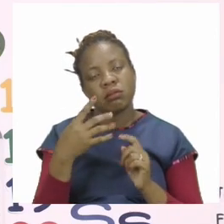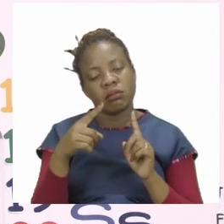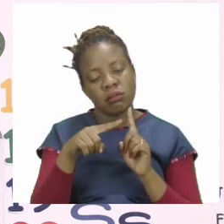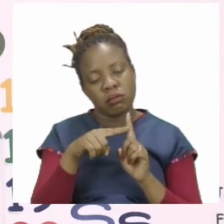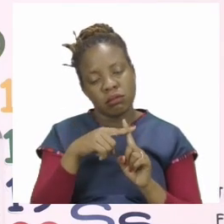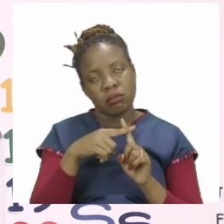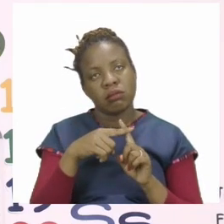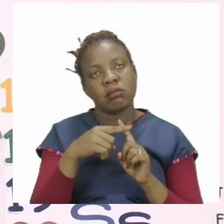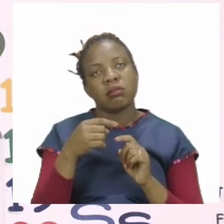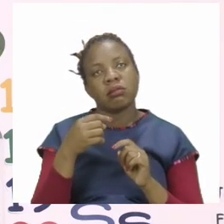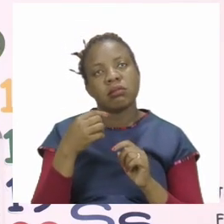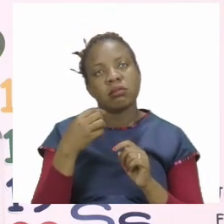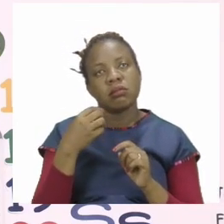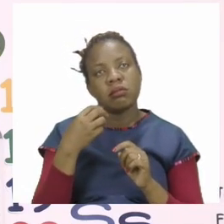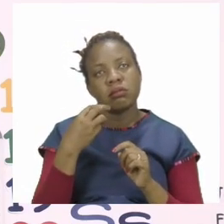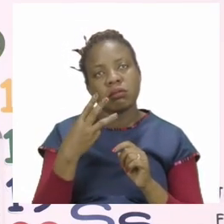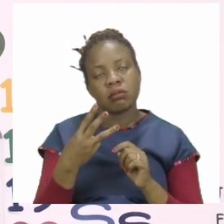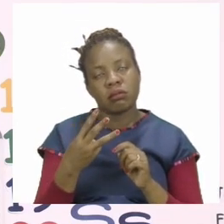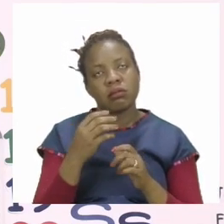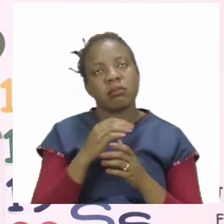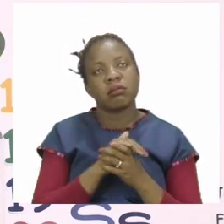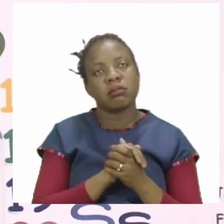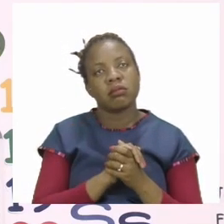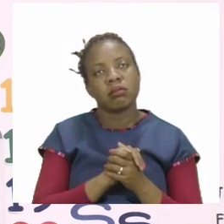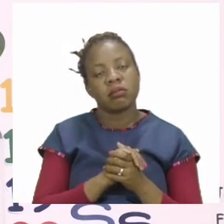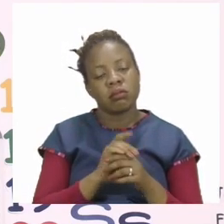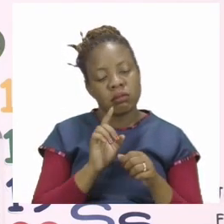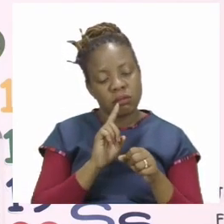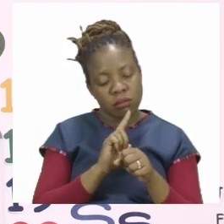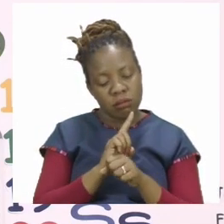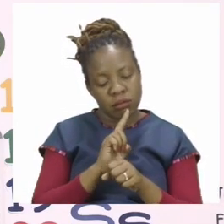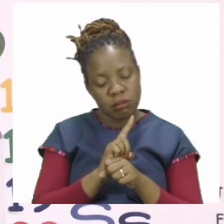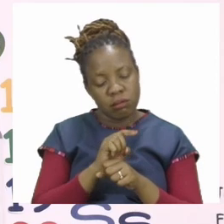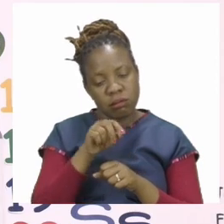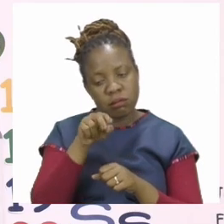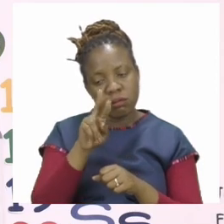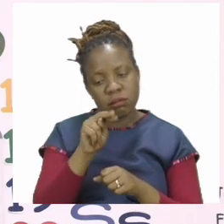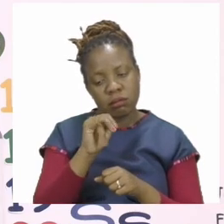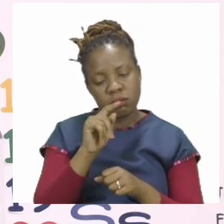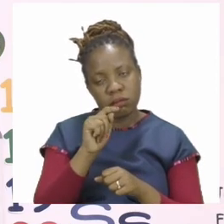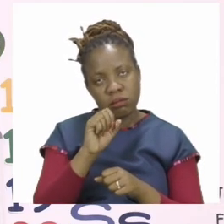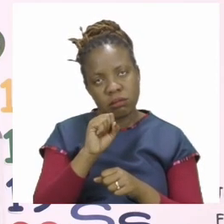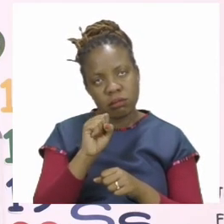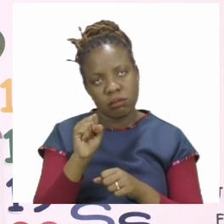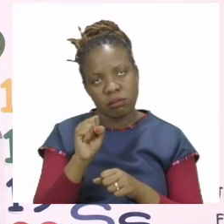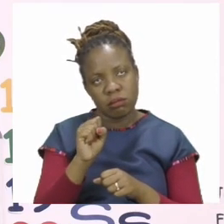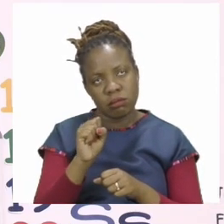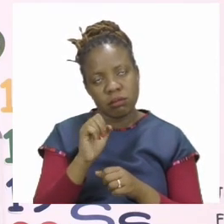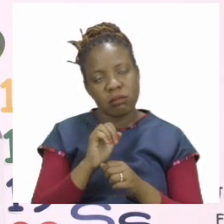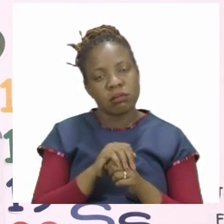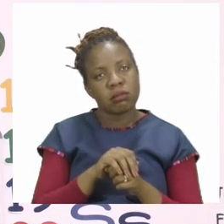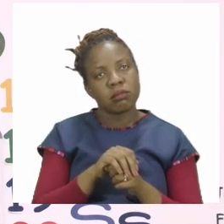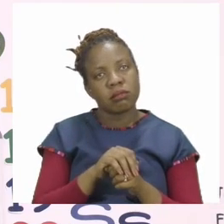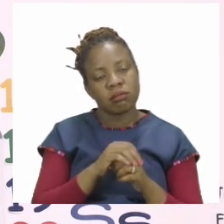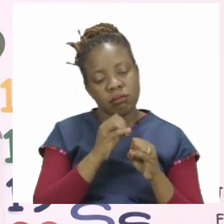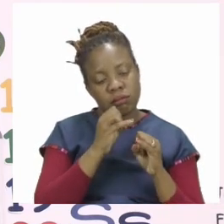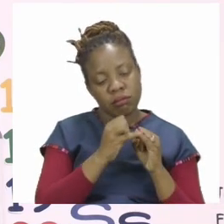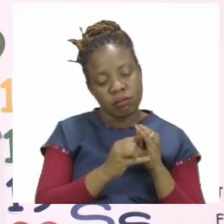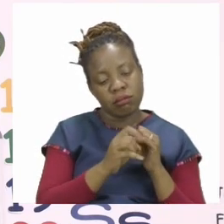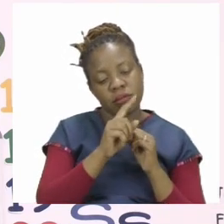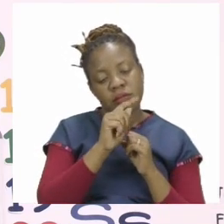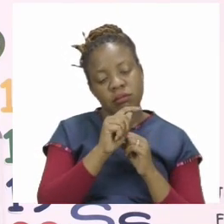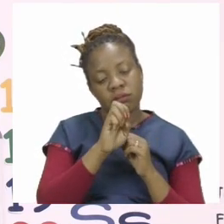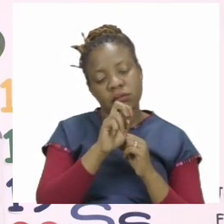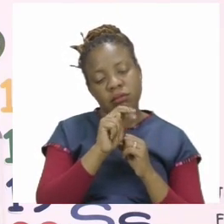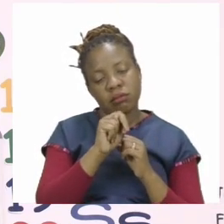So now we go ahead and we add up our units first and then our tens. When we add